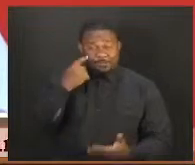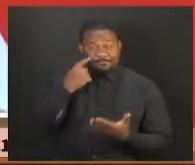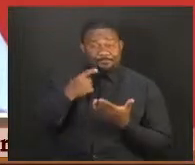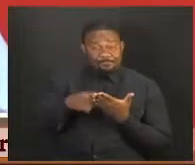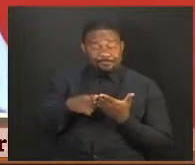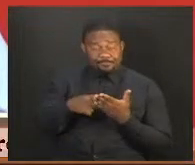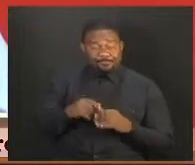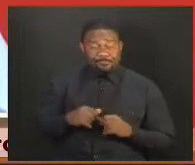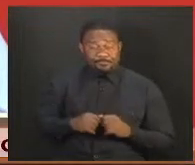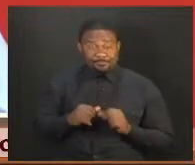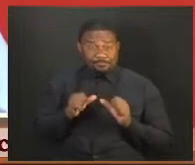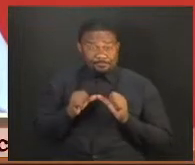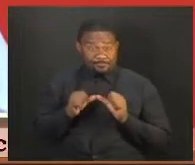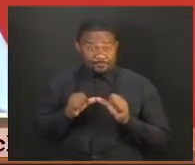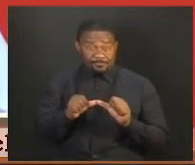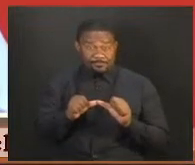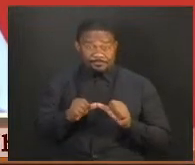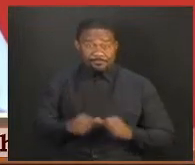Page